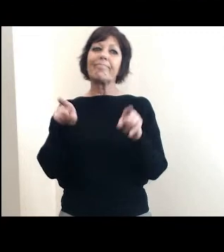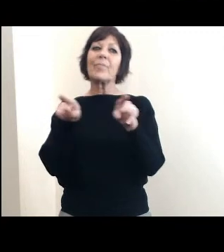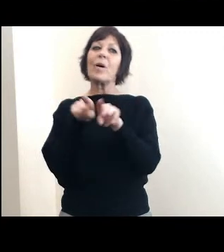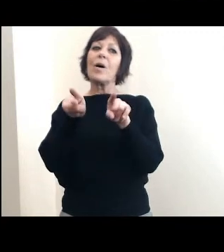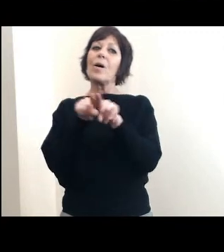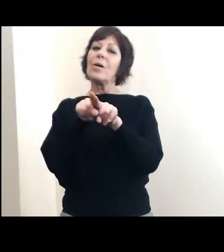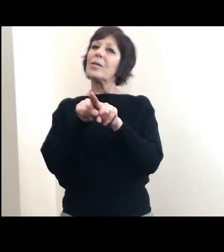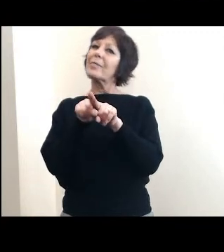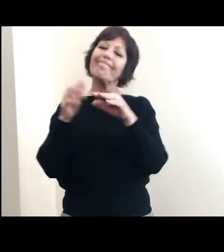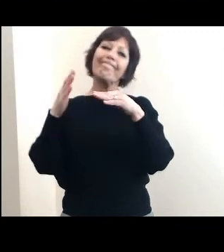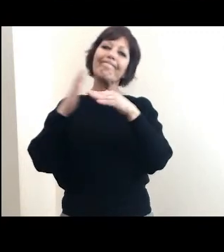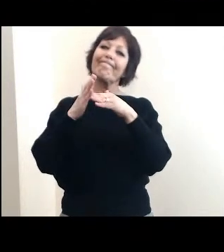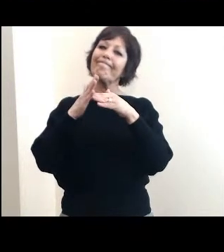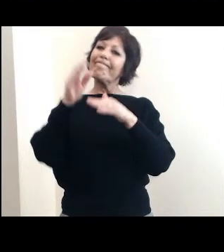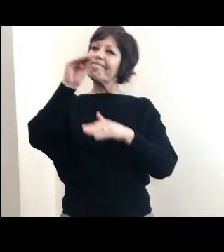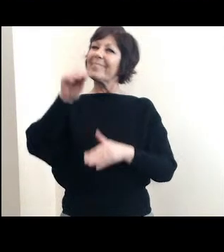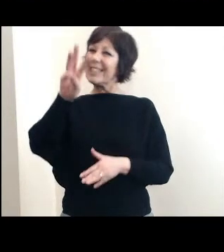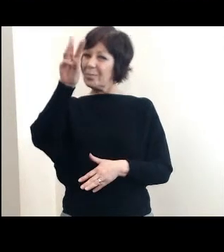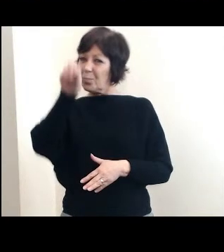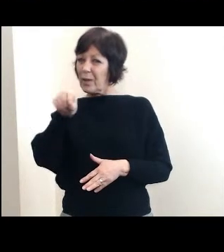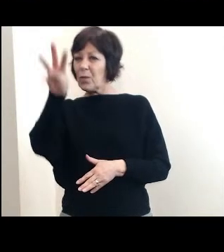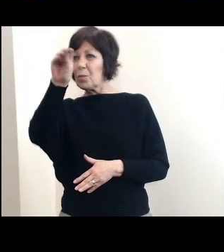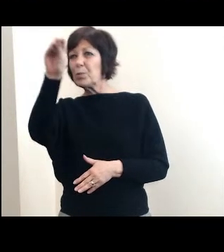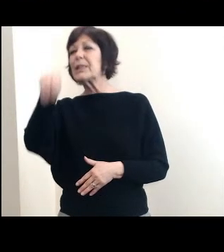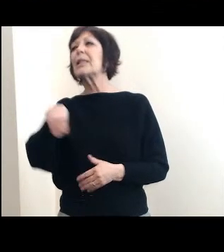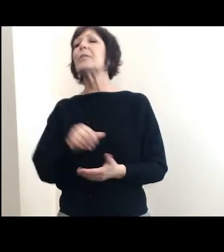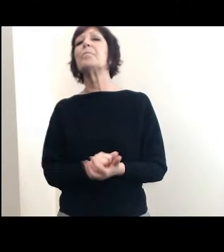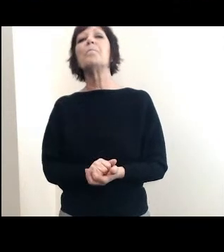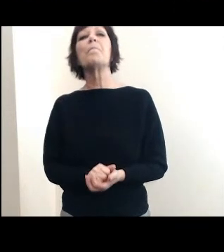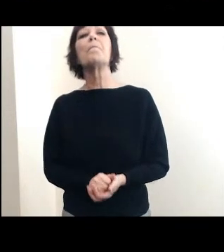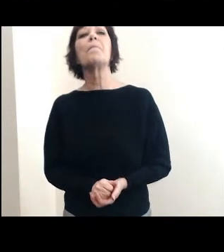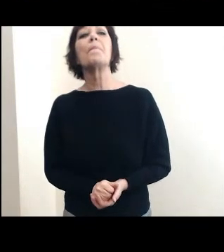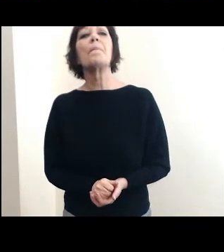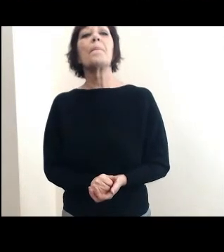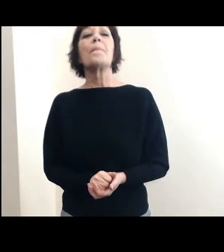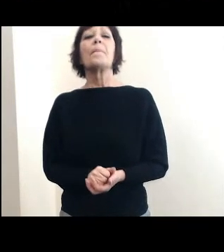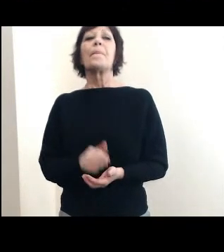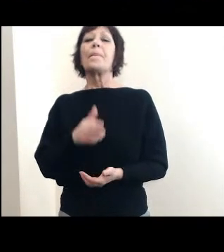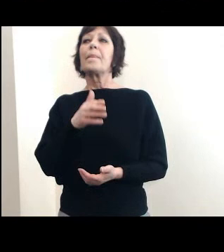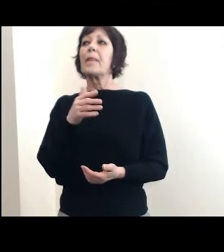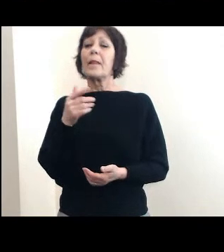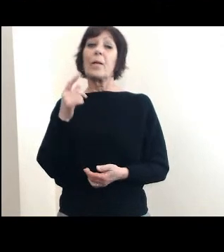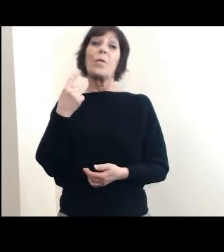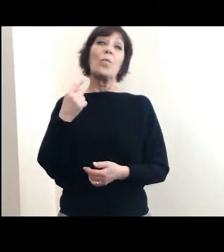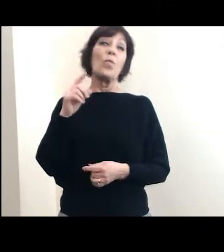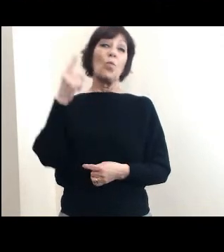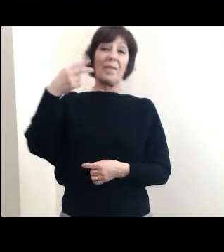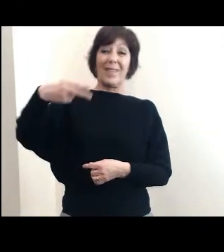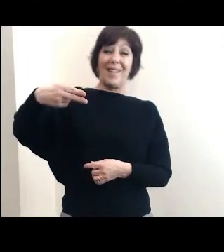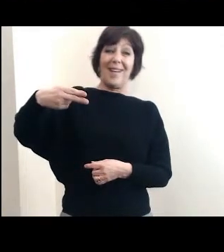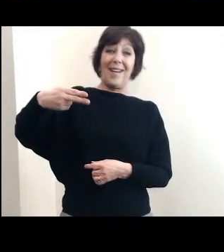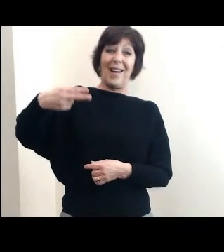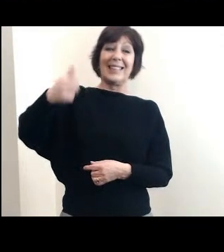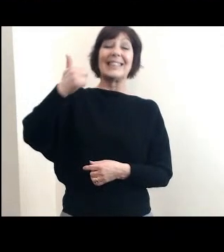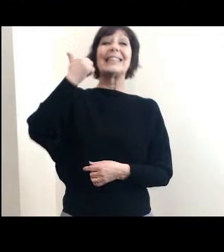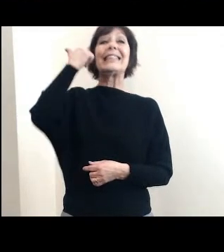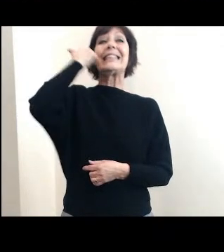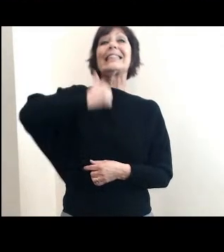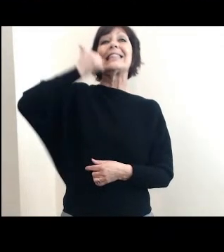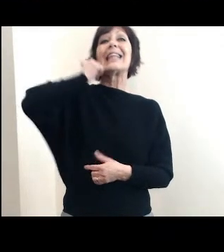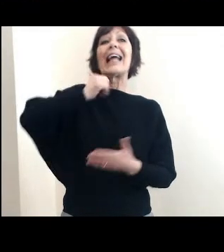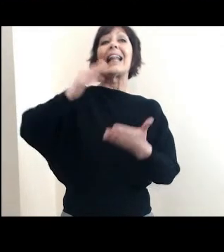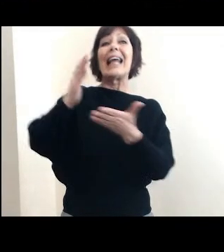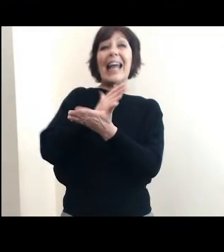the highest positivity rate at 6.4%, and the highest, or one of the highest, daily